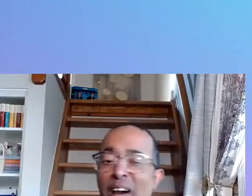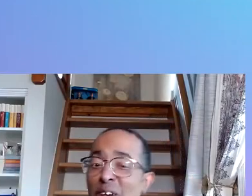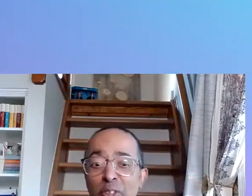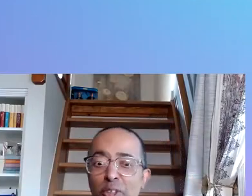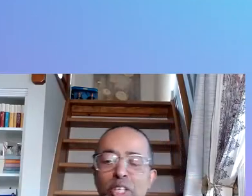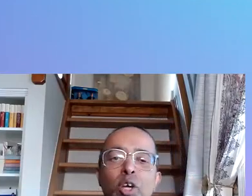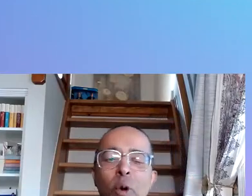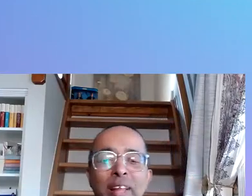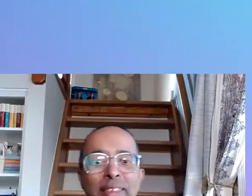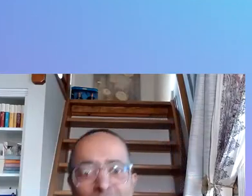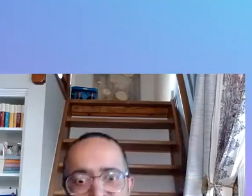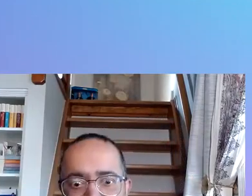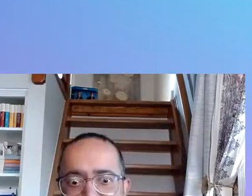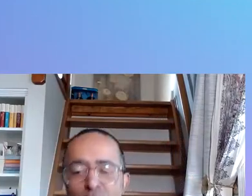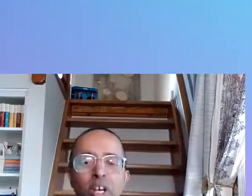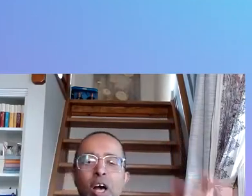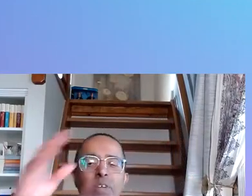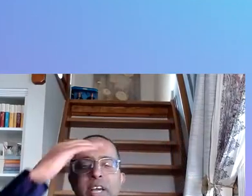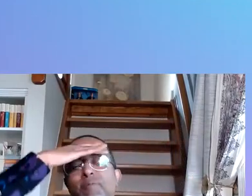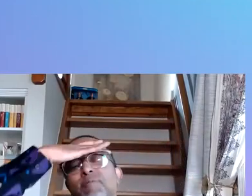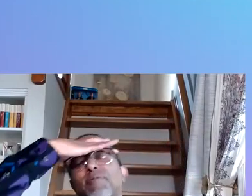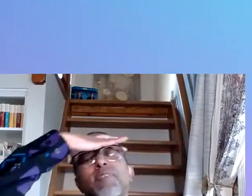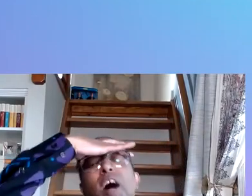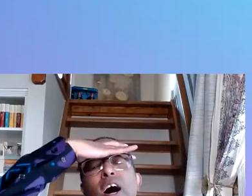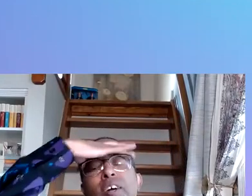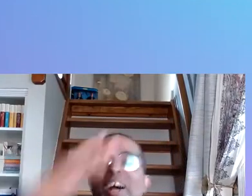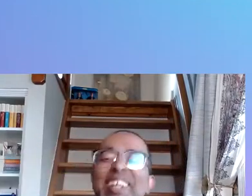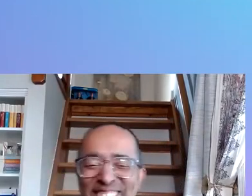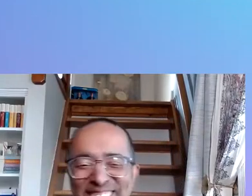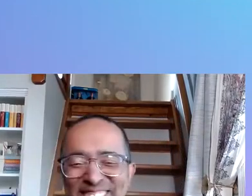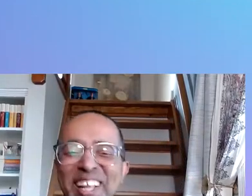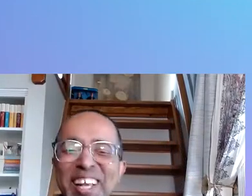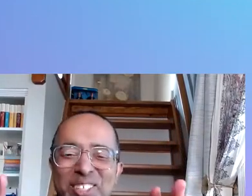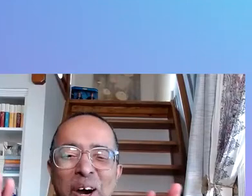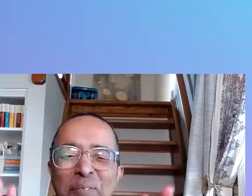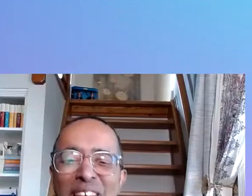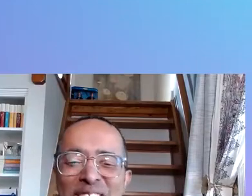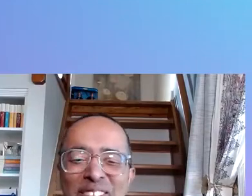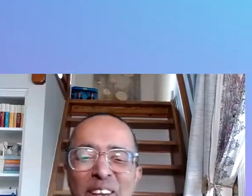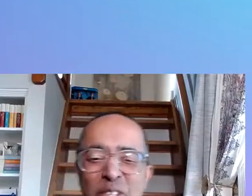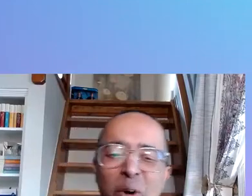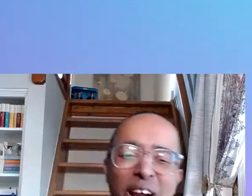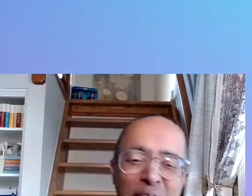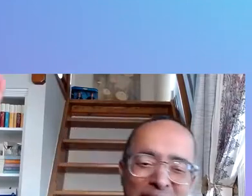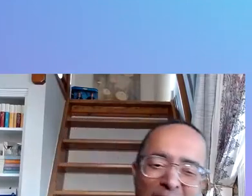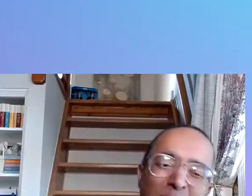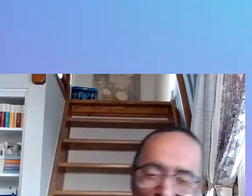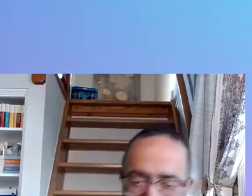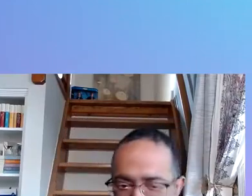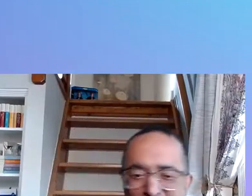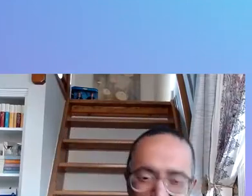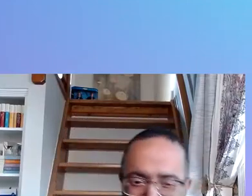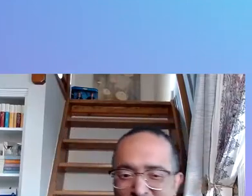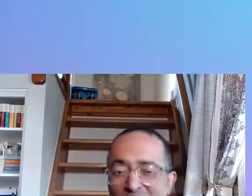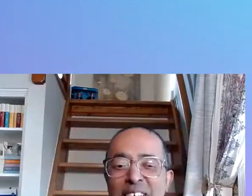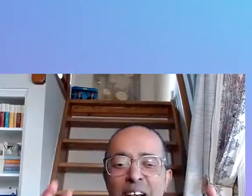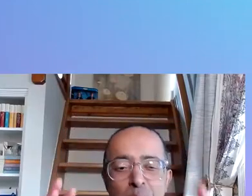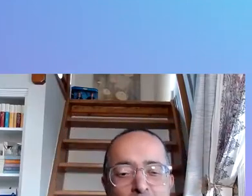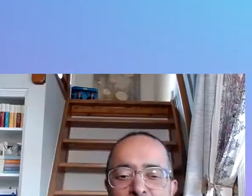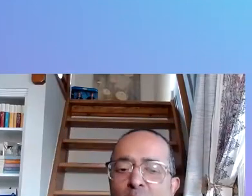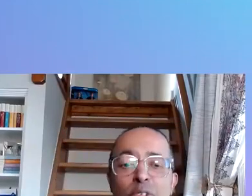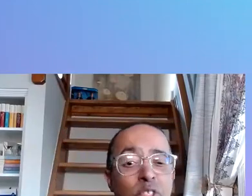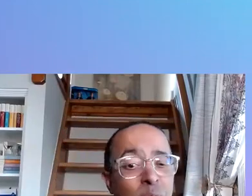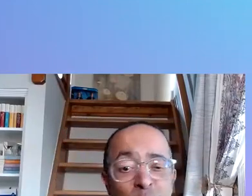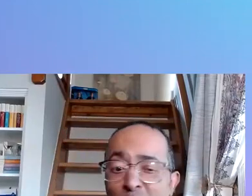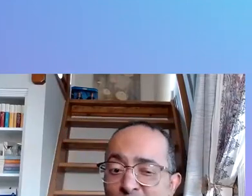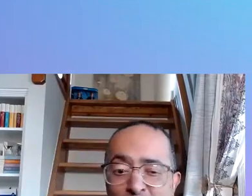your math. They're usually like, wait, that's how much? Okay, right? So I'm not even saying you have to go hire an accountant to go through all the books. Like,